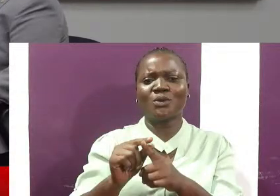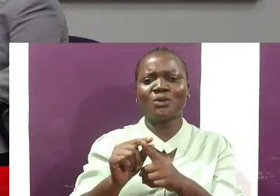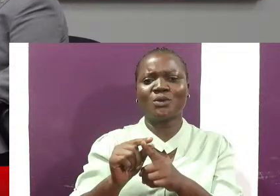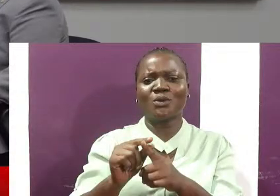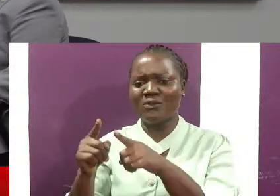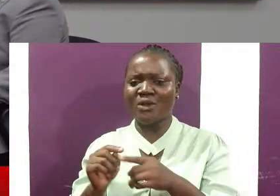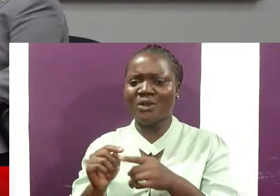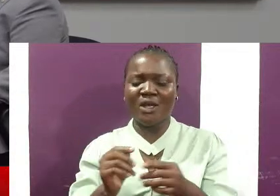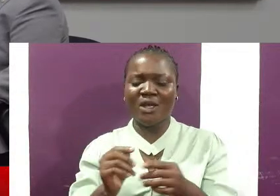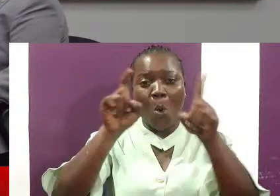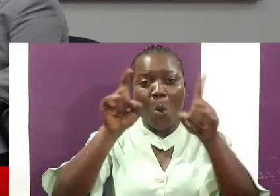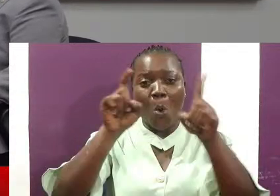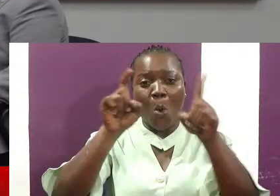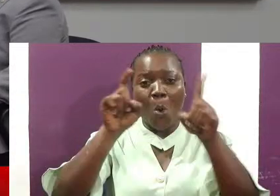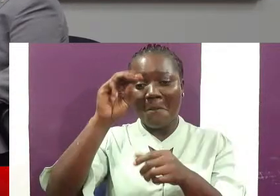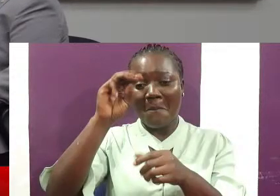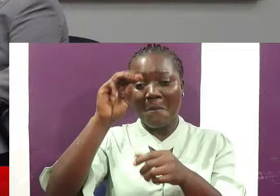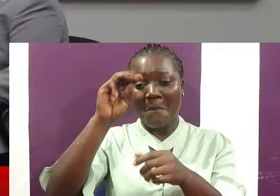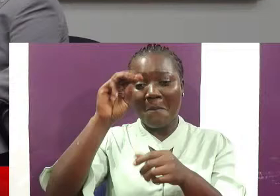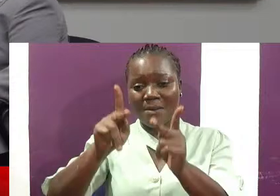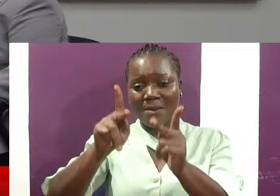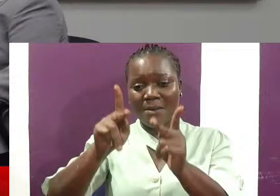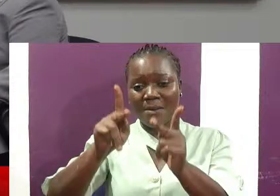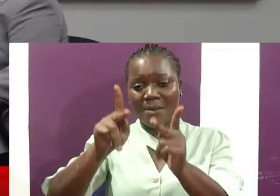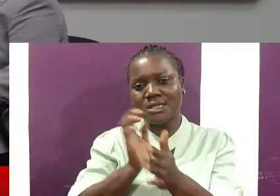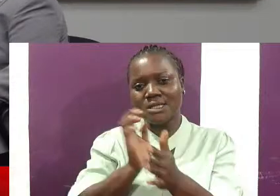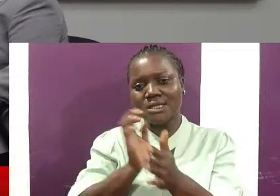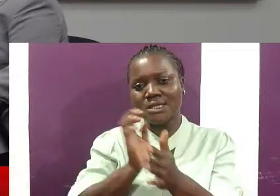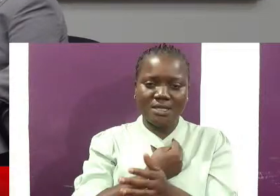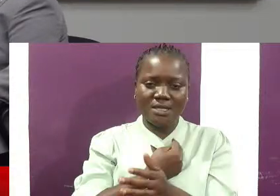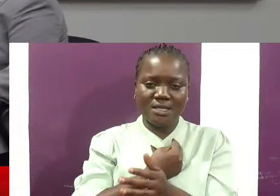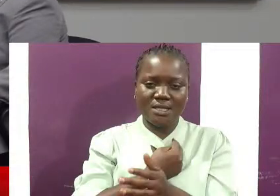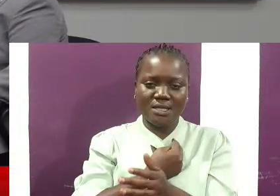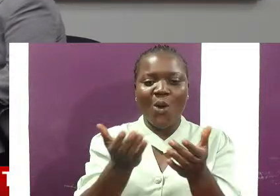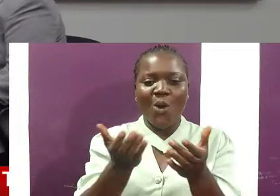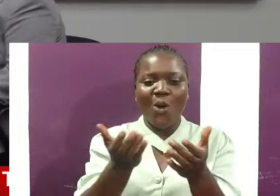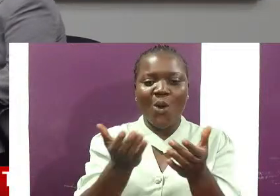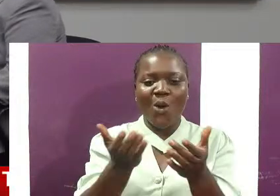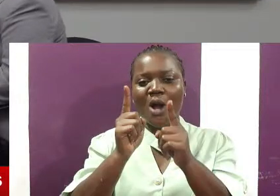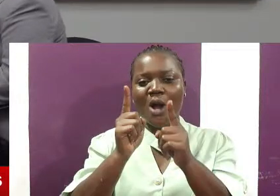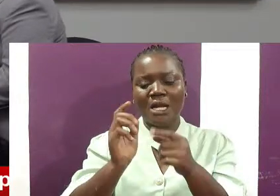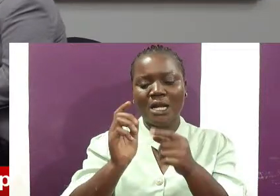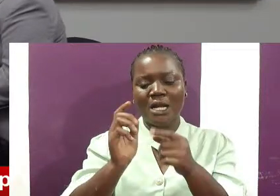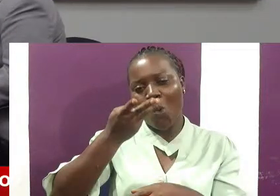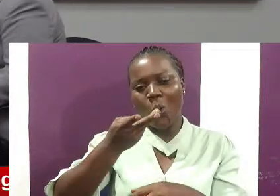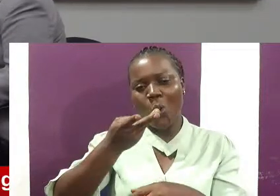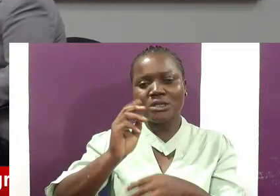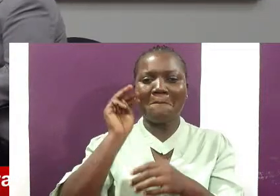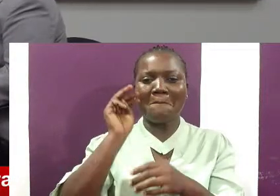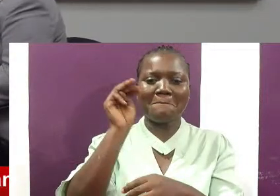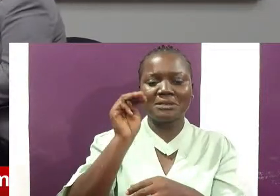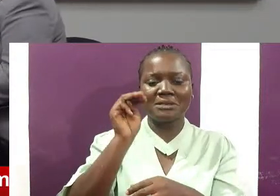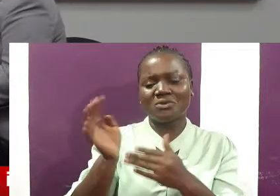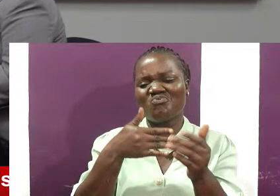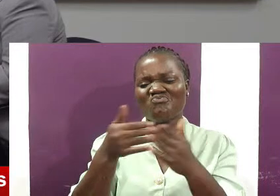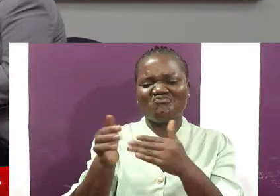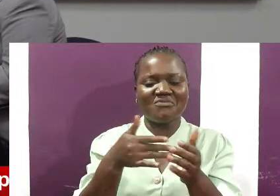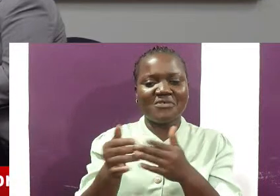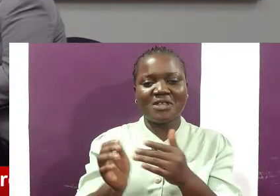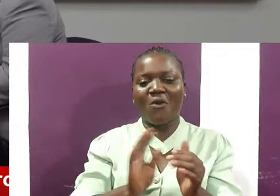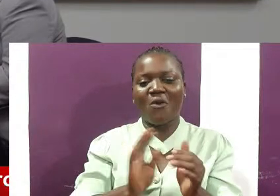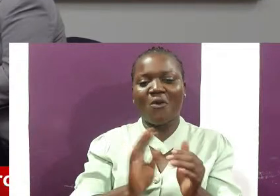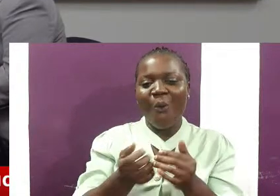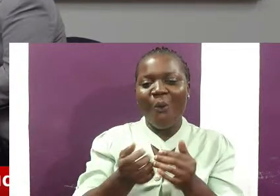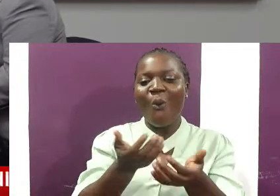can, most of them every year. WhatsApp near there, a month for Ascendi Abano, a B,